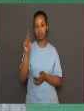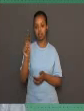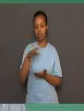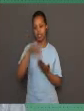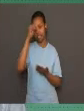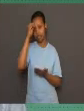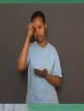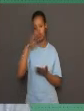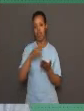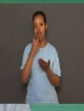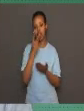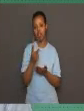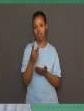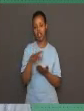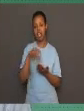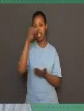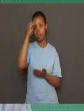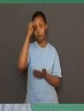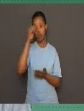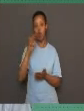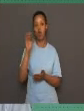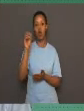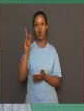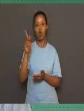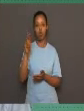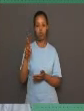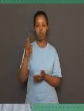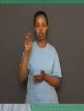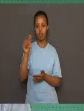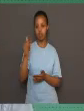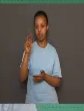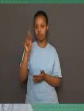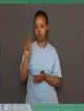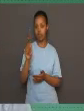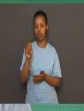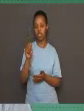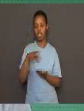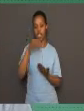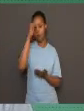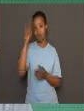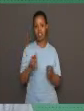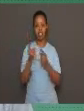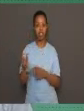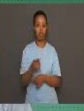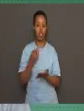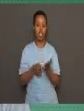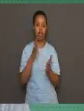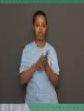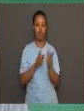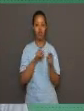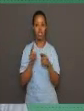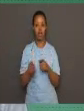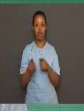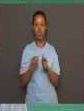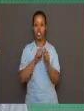learning. We learned that operant conditioning is a method of learning that